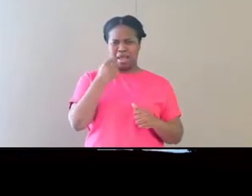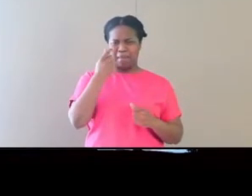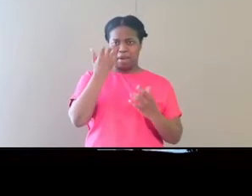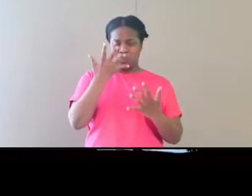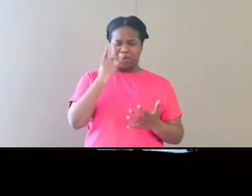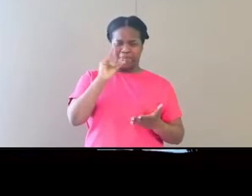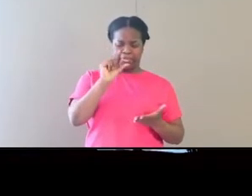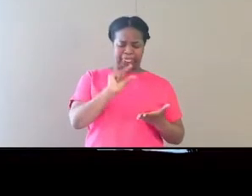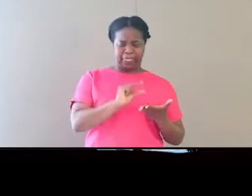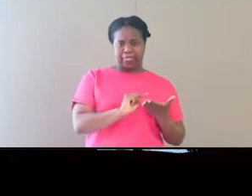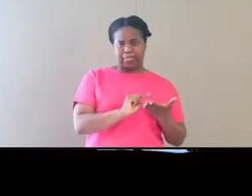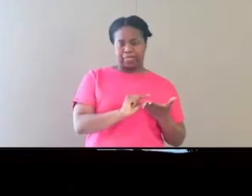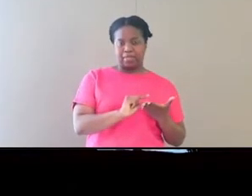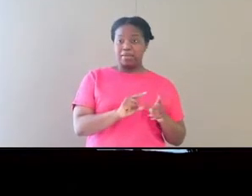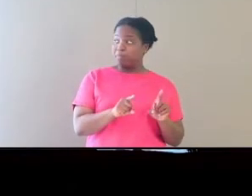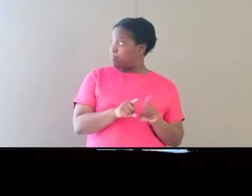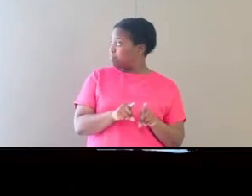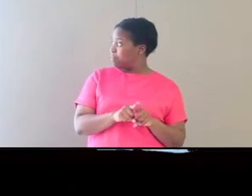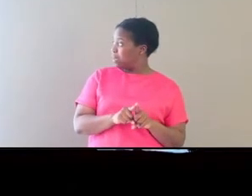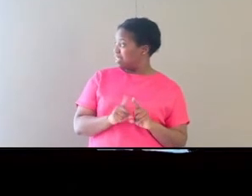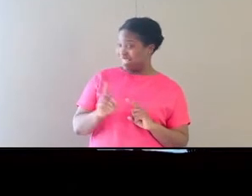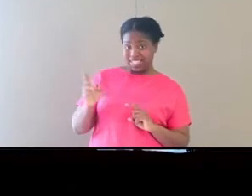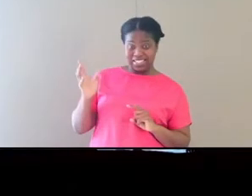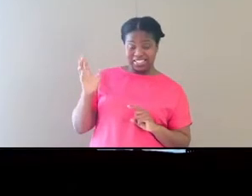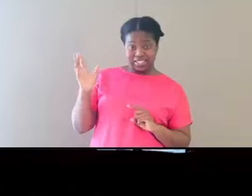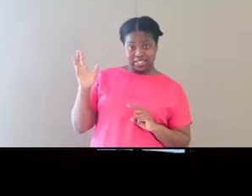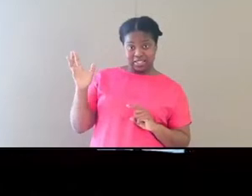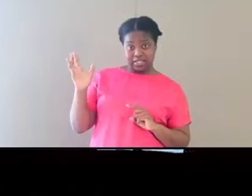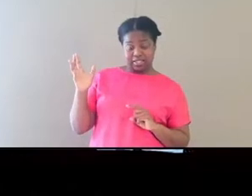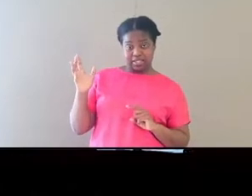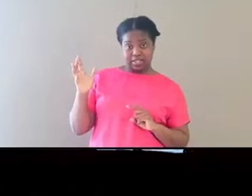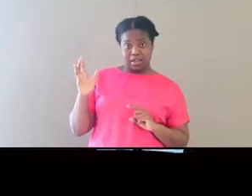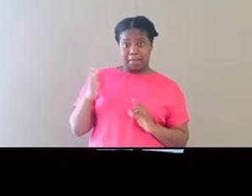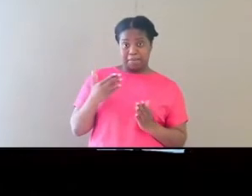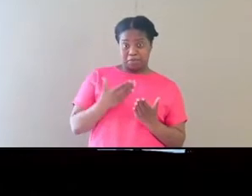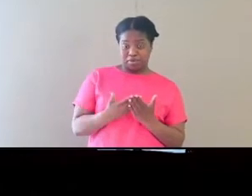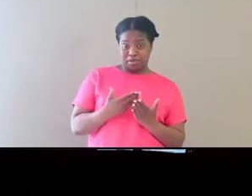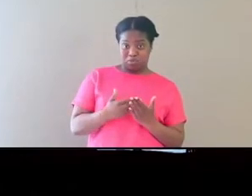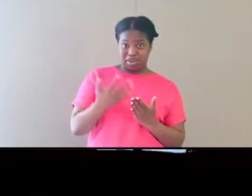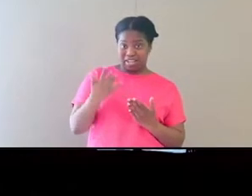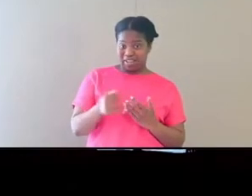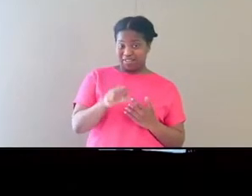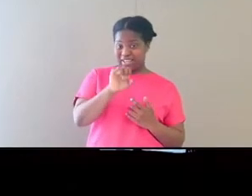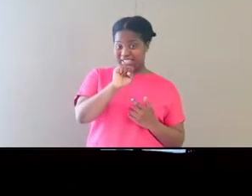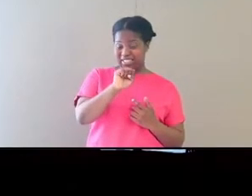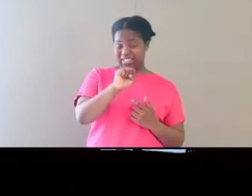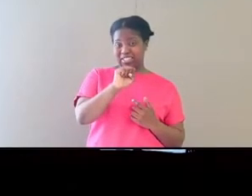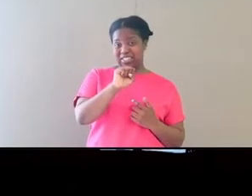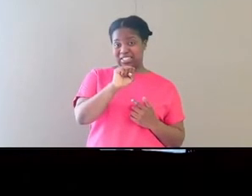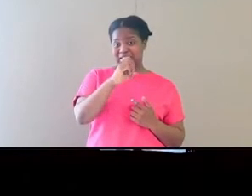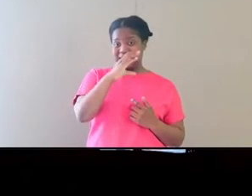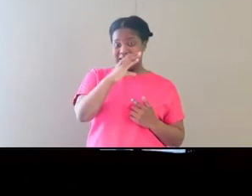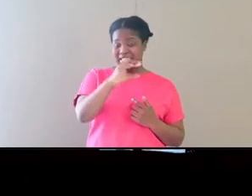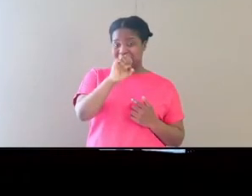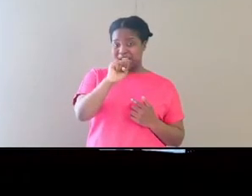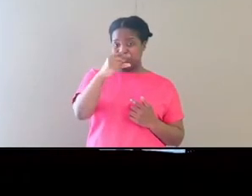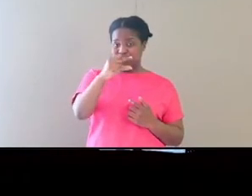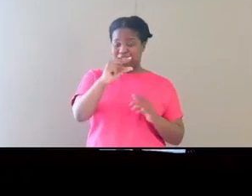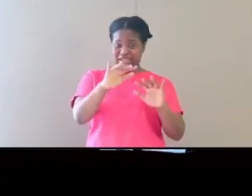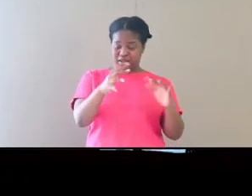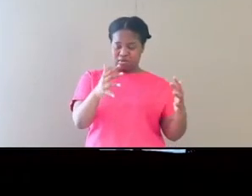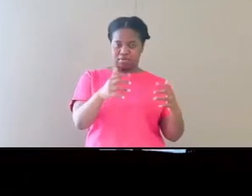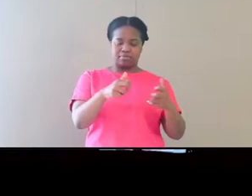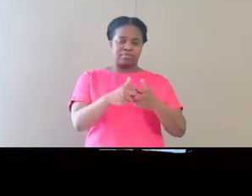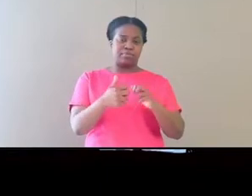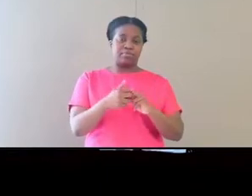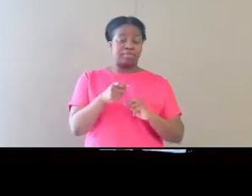But even these redistributive impacts would not have been possible without the CSG because remember, this is the most pro-poor, it